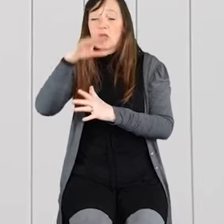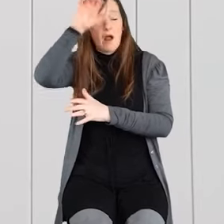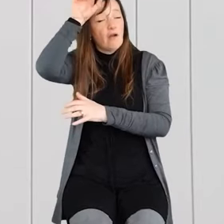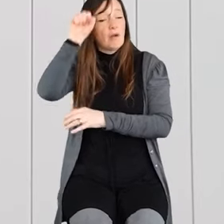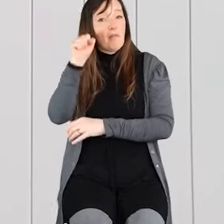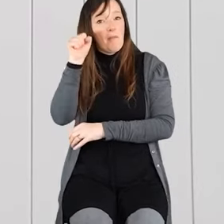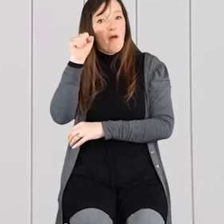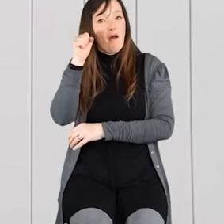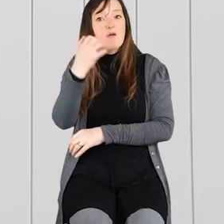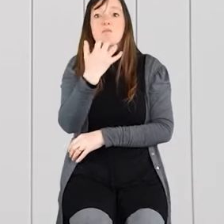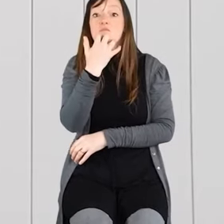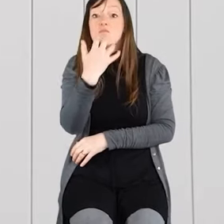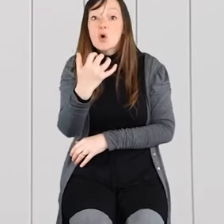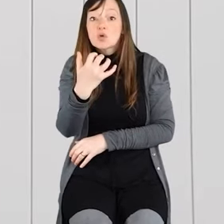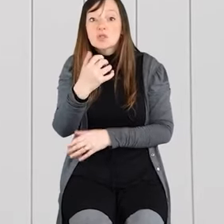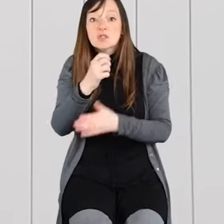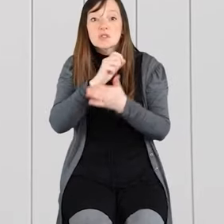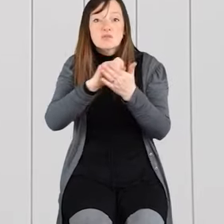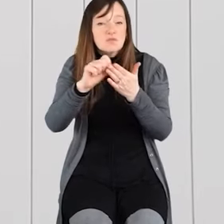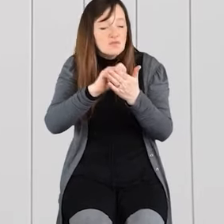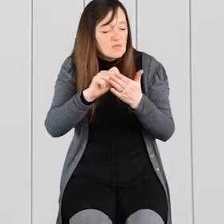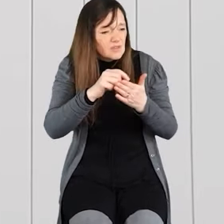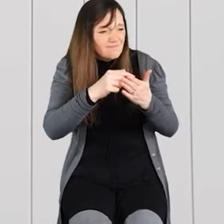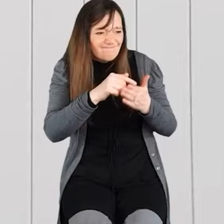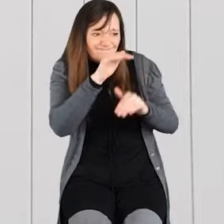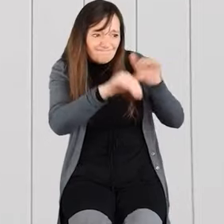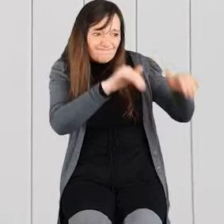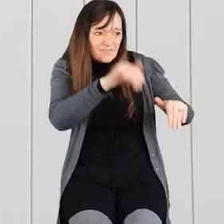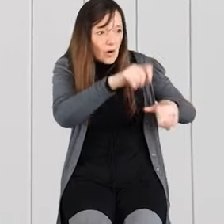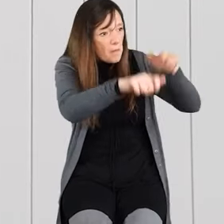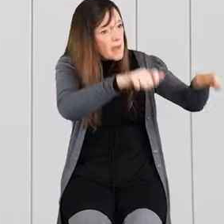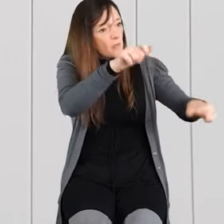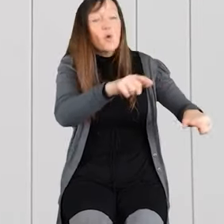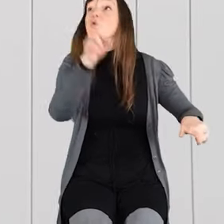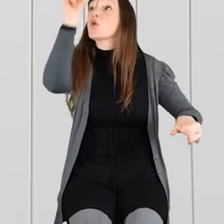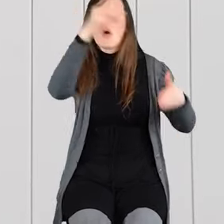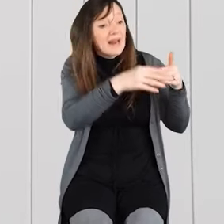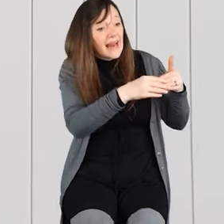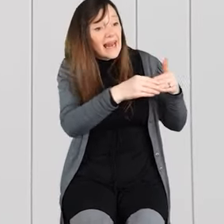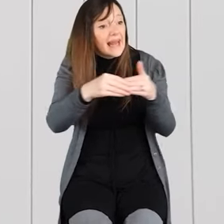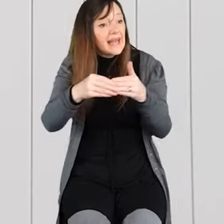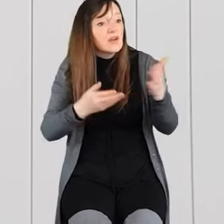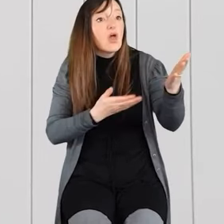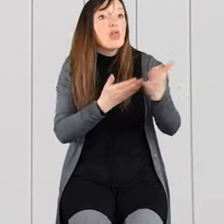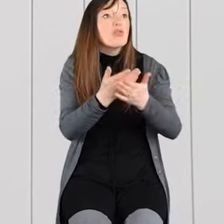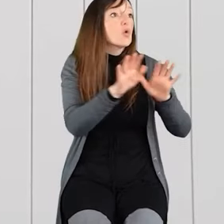years. Moses wrote to remind the people that God is leading,